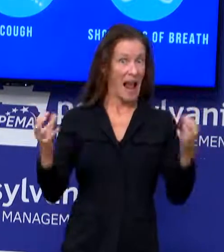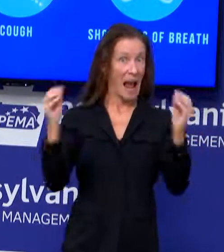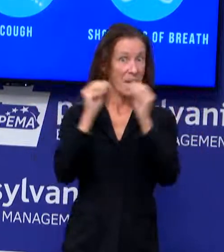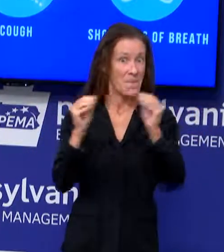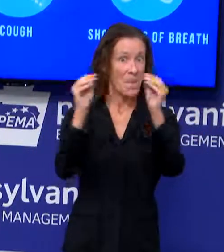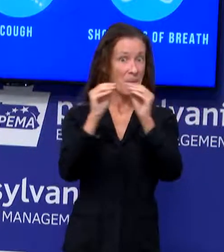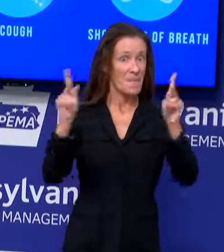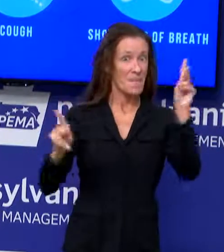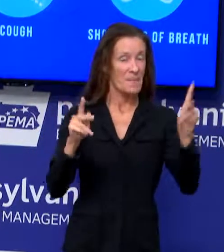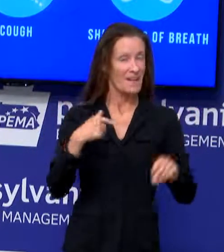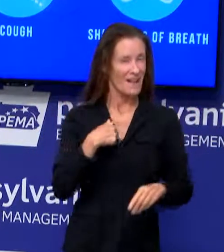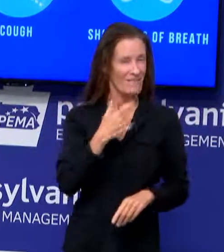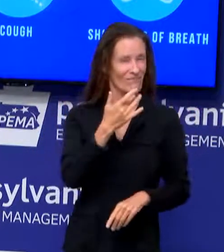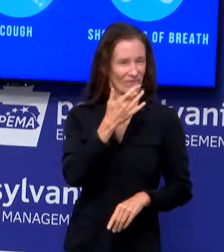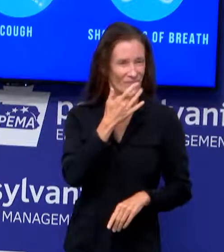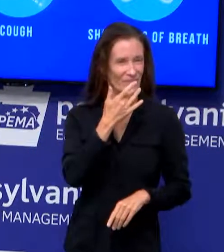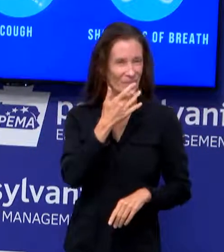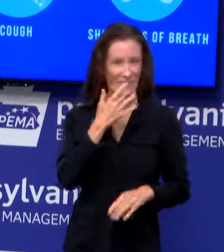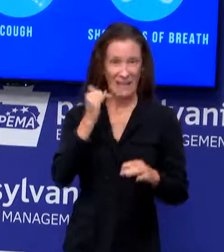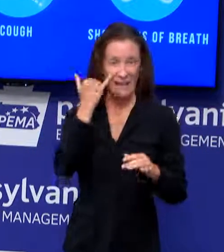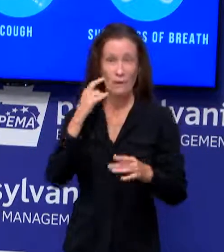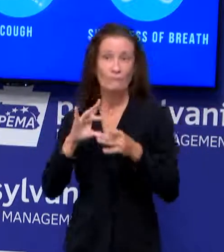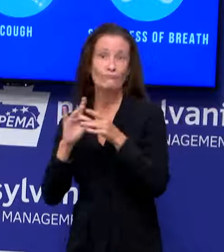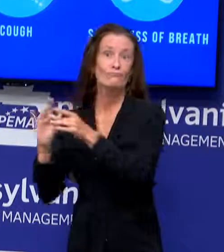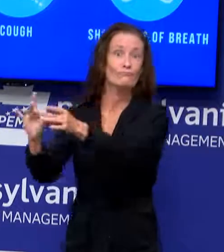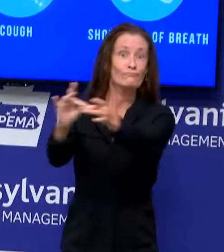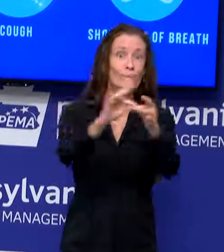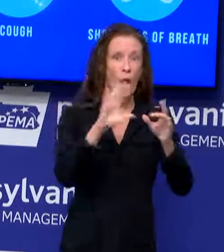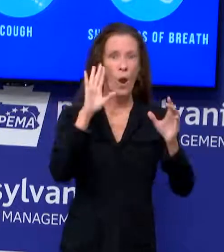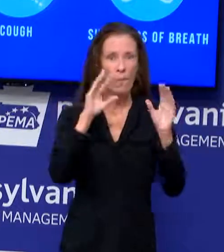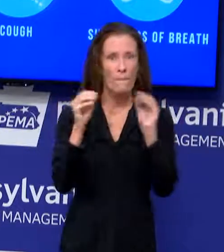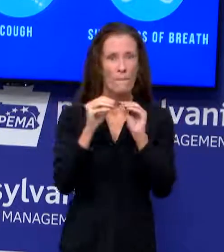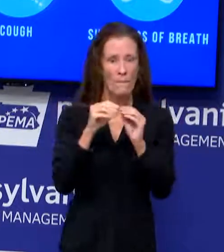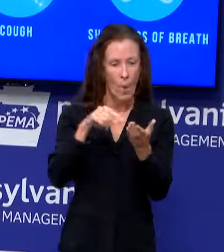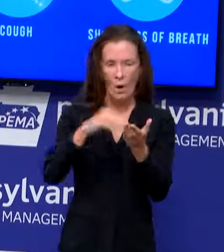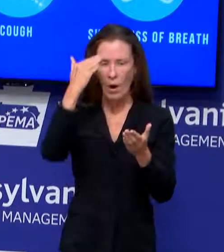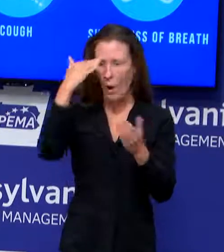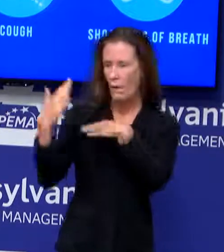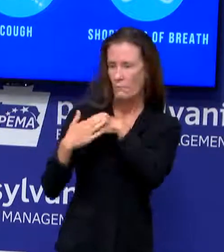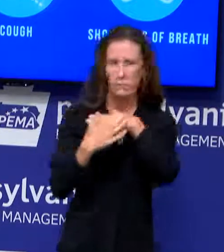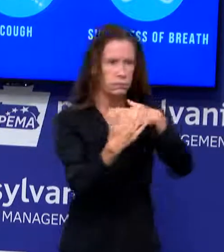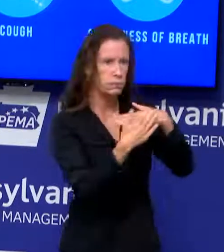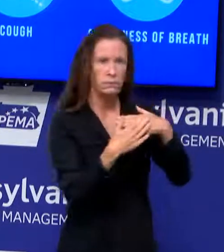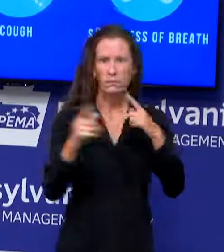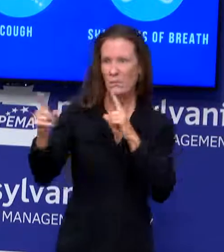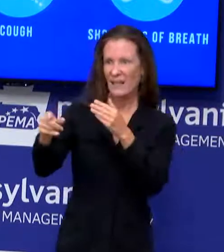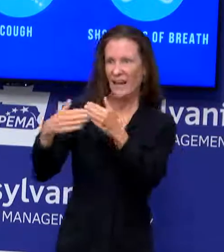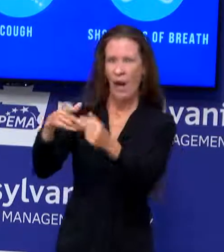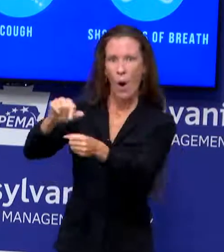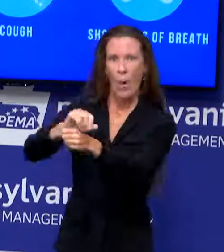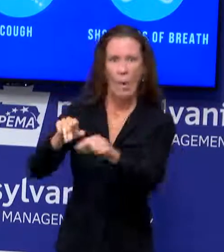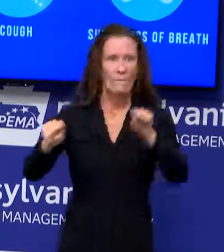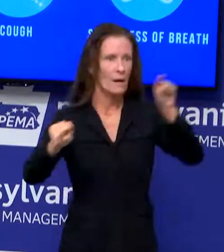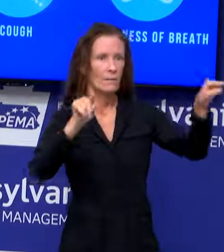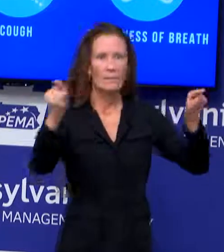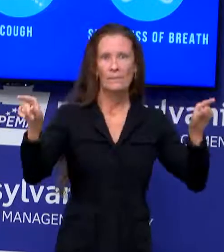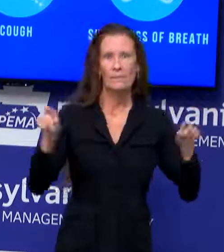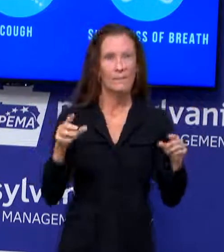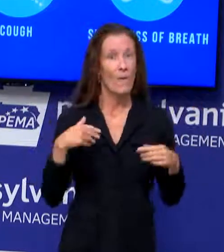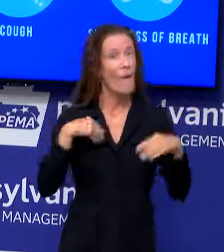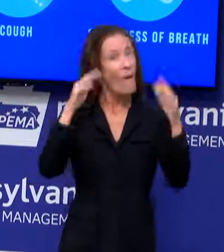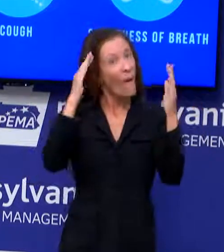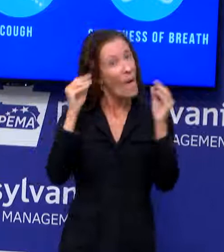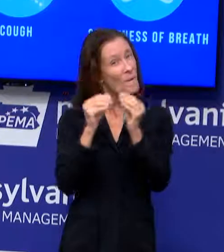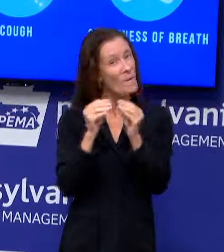in Pennsylvania do the right thing and download the app, and when it is made available in September. So yes, the more people who have the